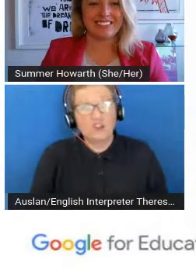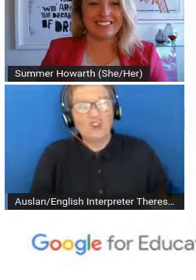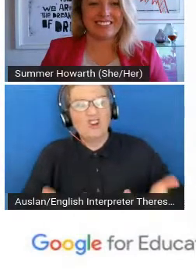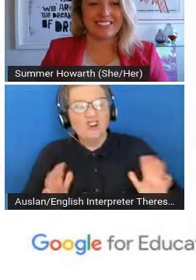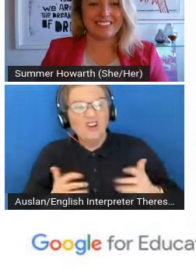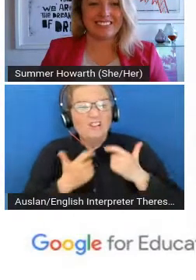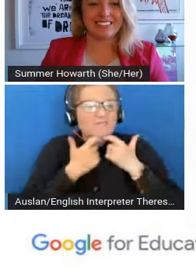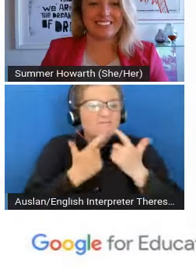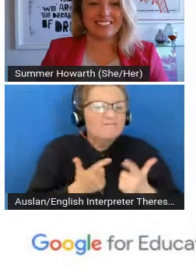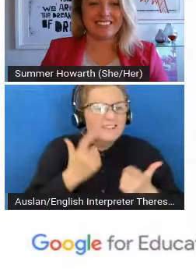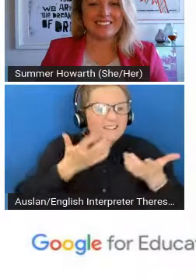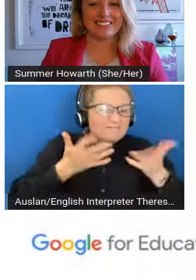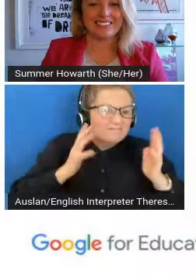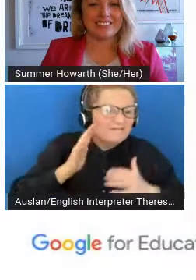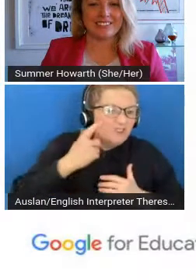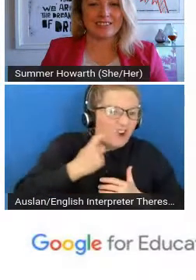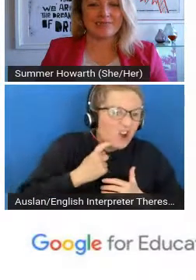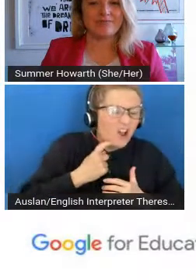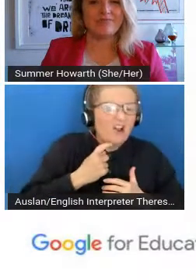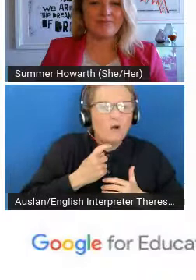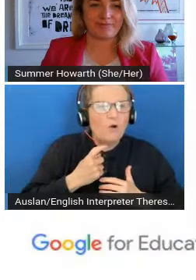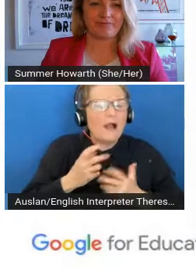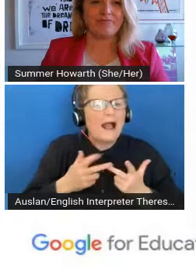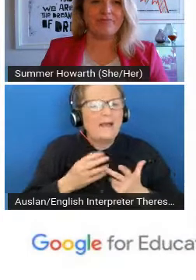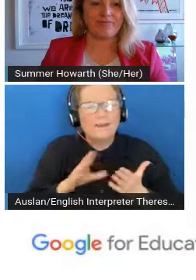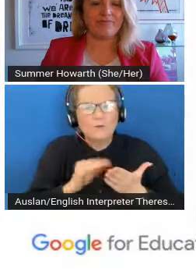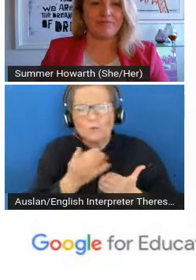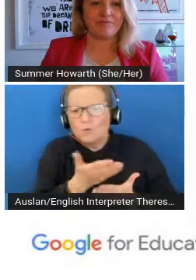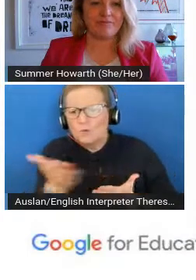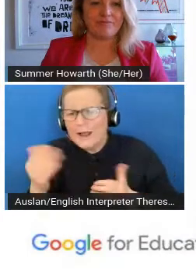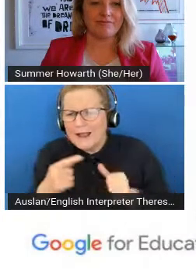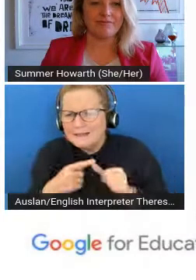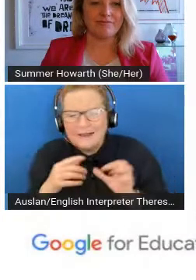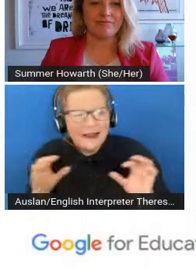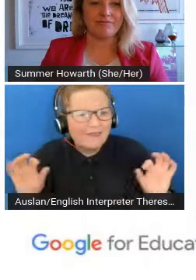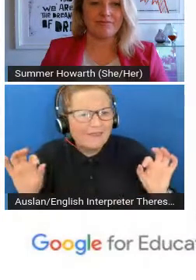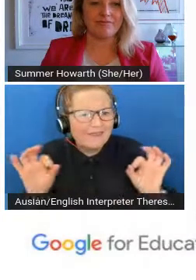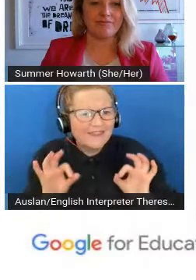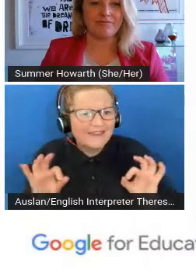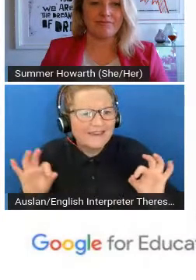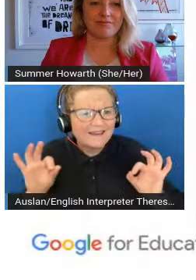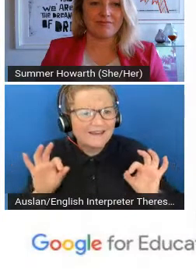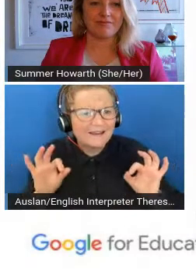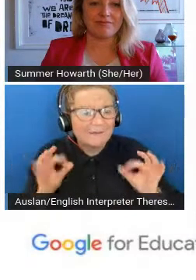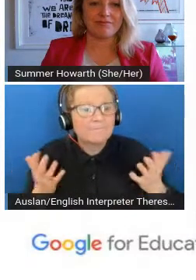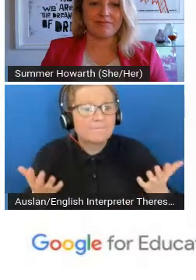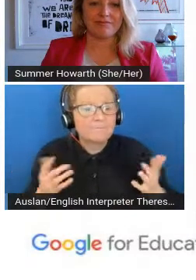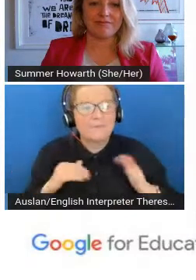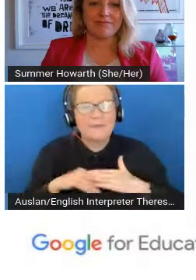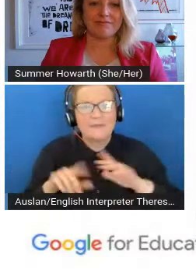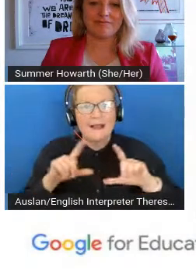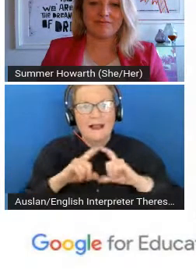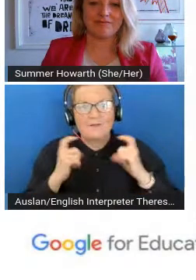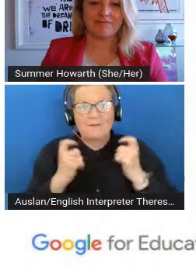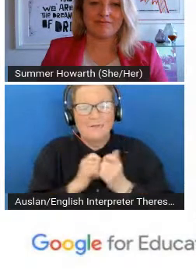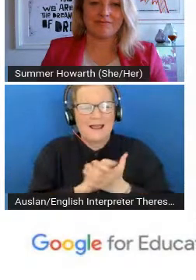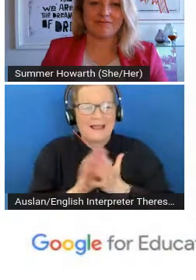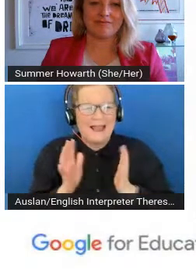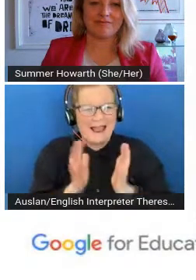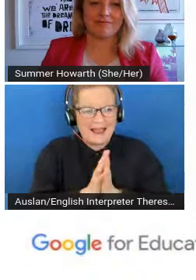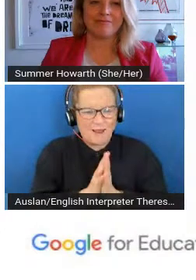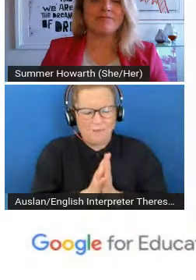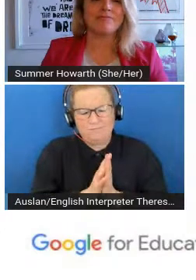everyone else is not having an opportunity to chat. So, and how you do this in classroom is so many options. We've got the